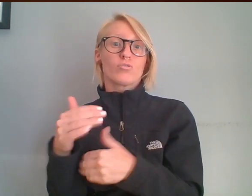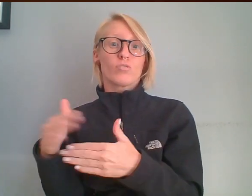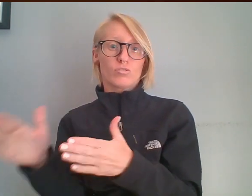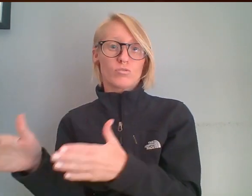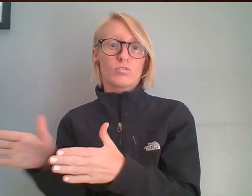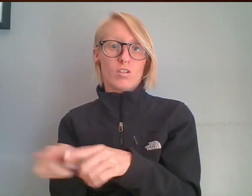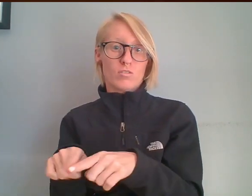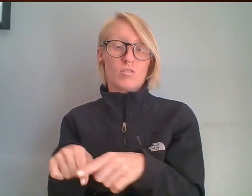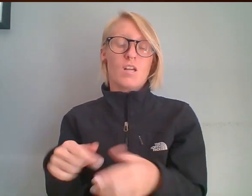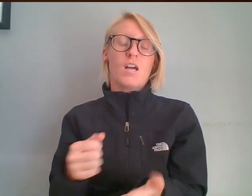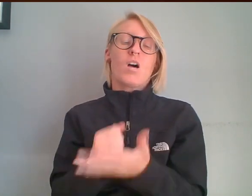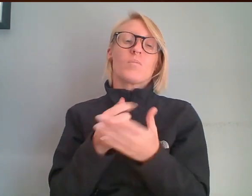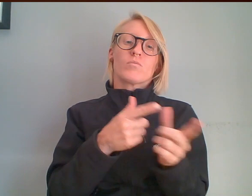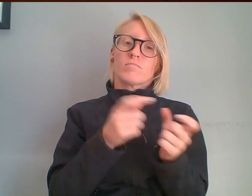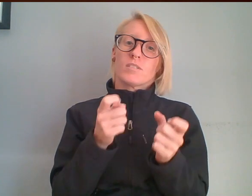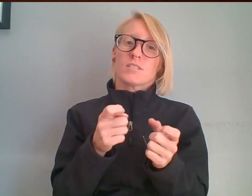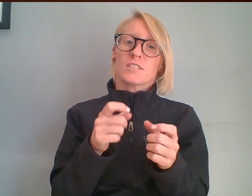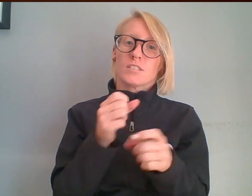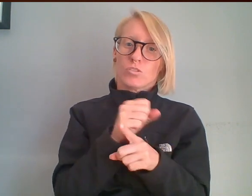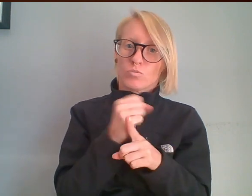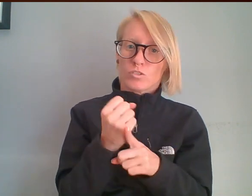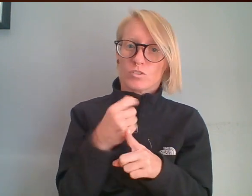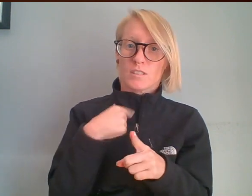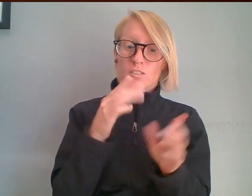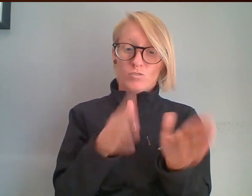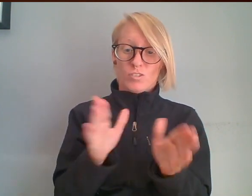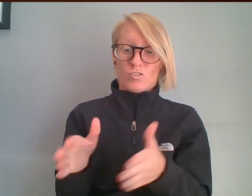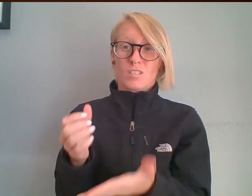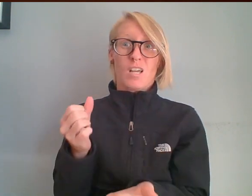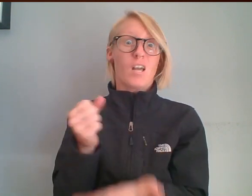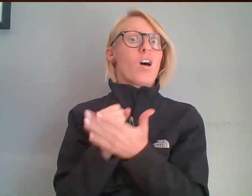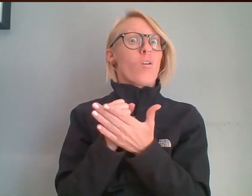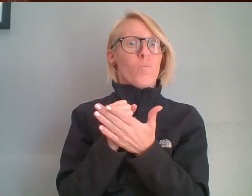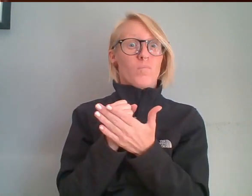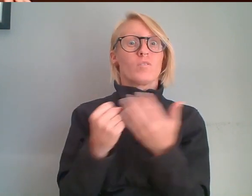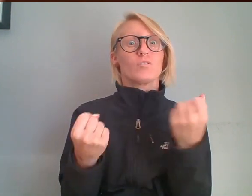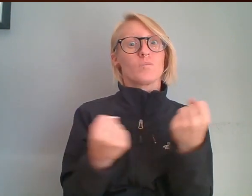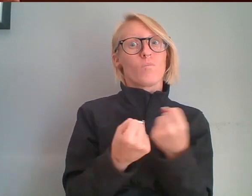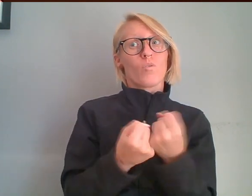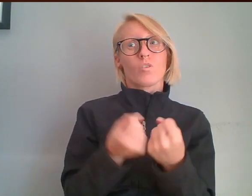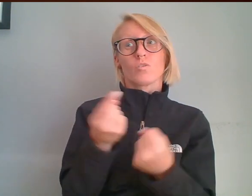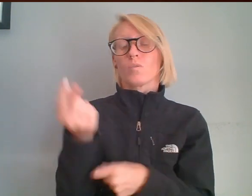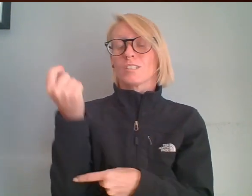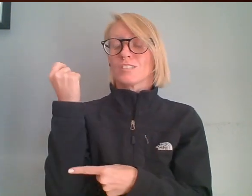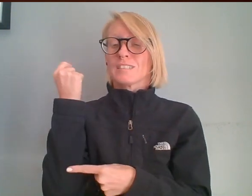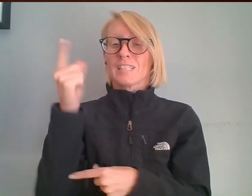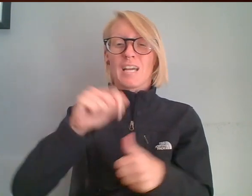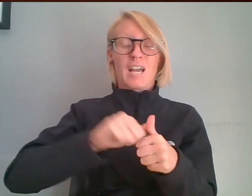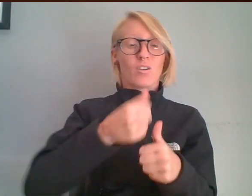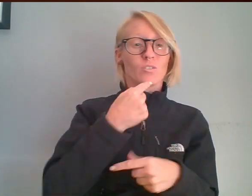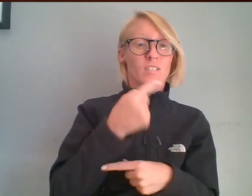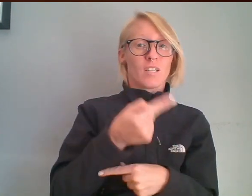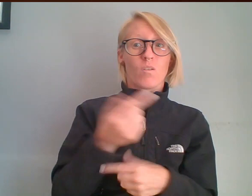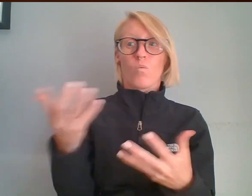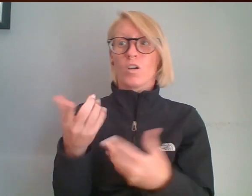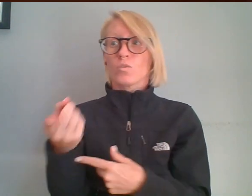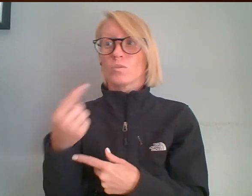speaking situations. These structures help because they help you understand how you're going to say what you